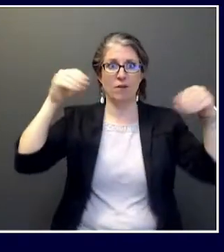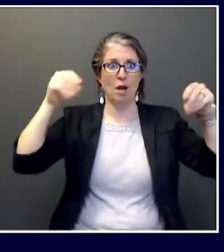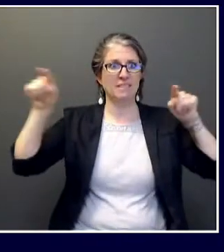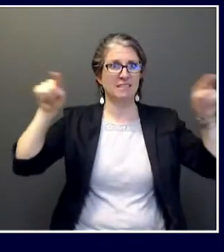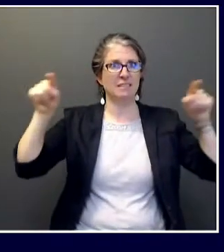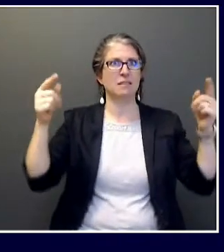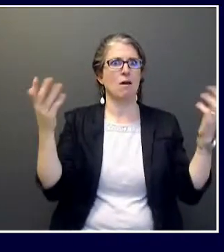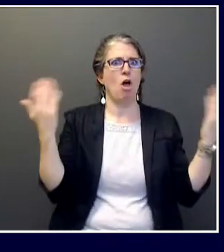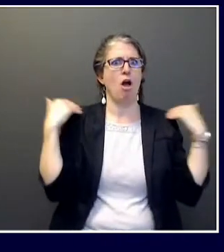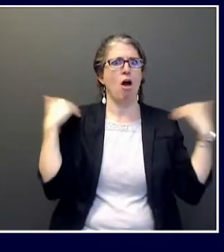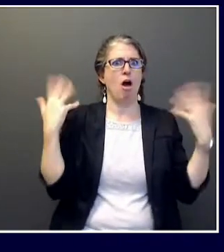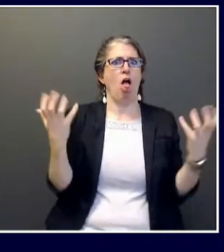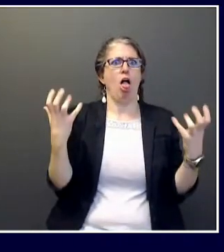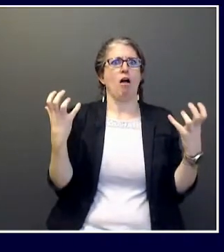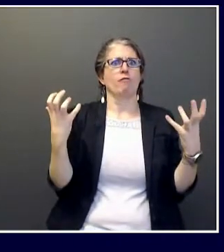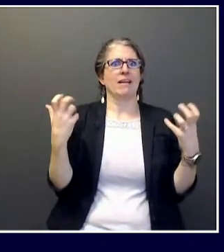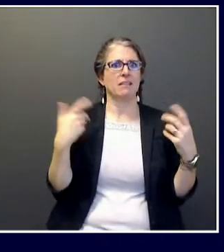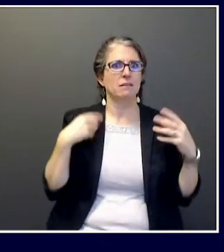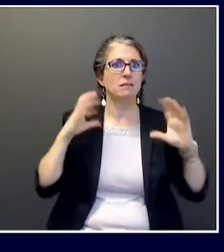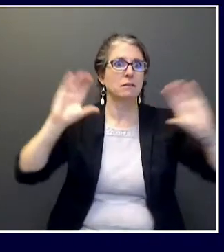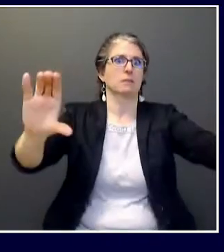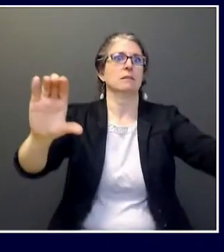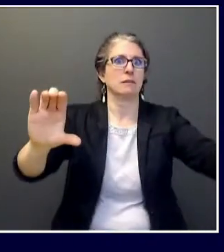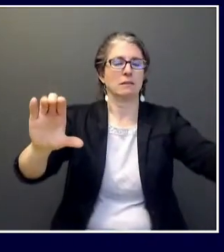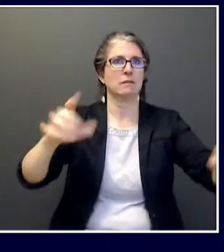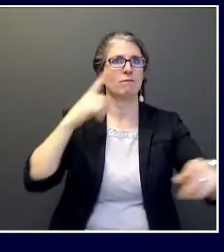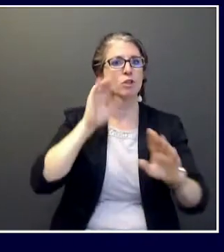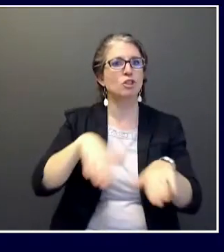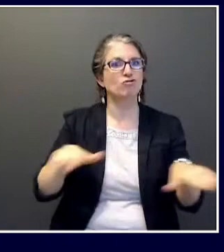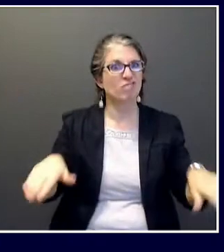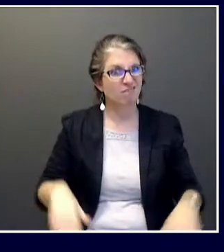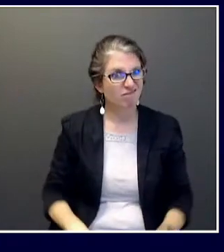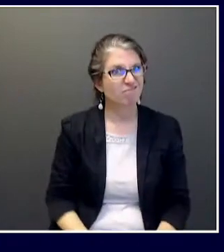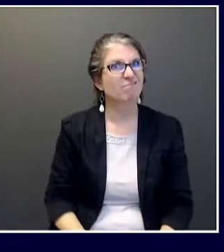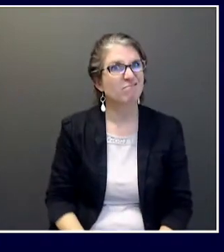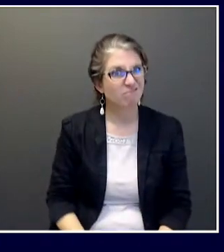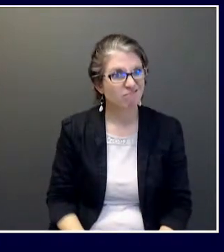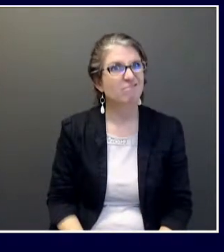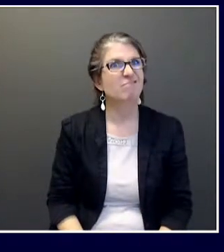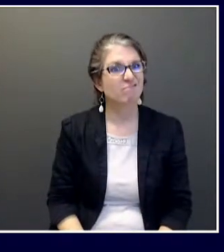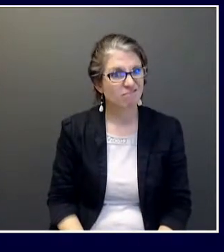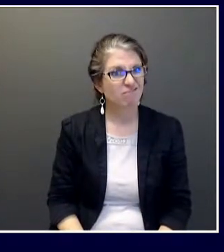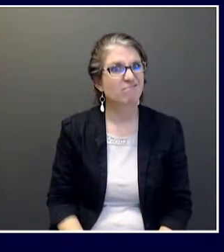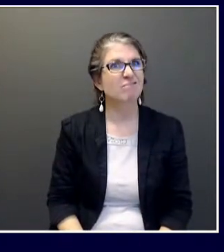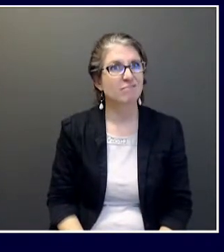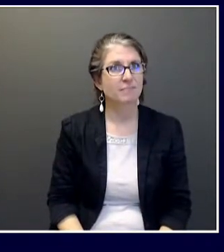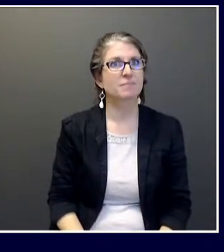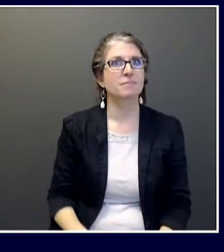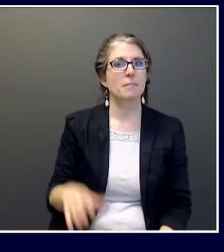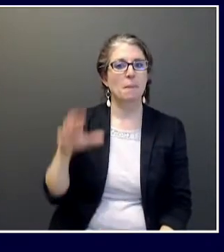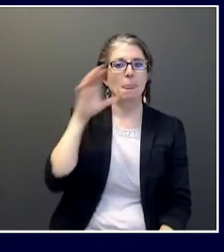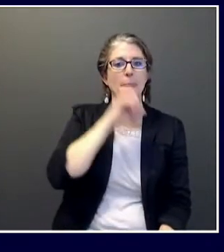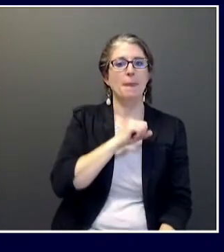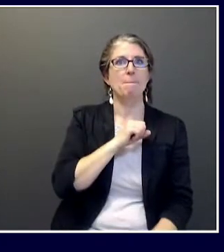that. Let me go to Leah Russell at the Bangor Daily News.